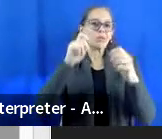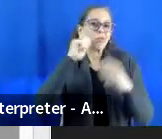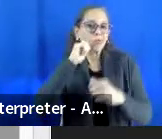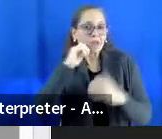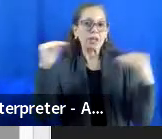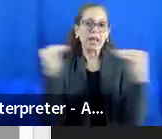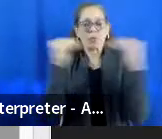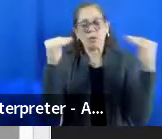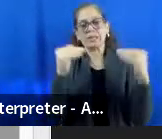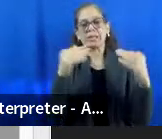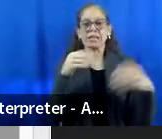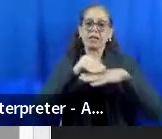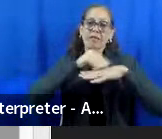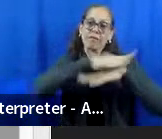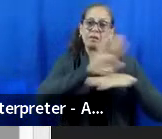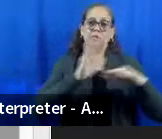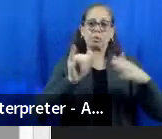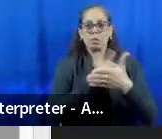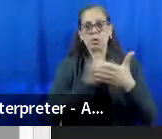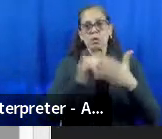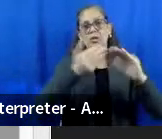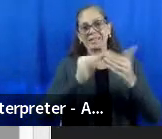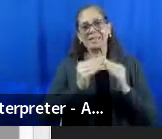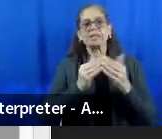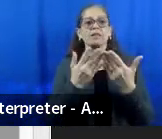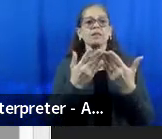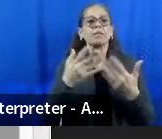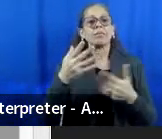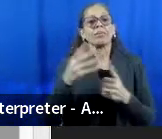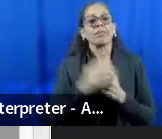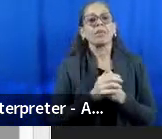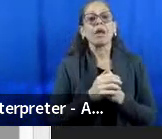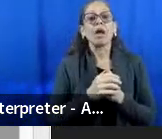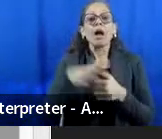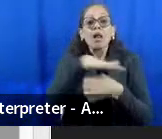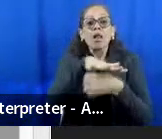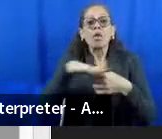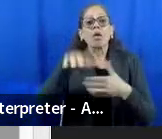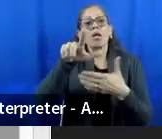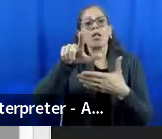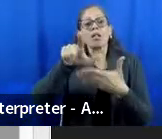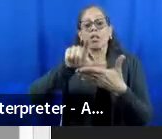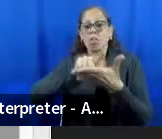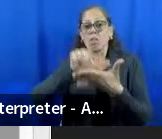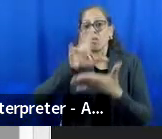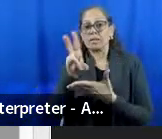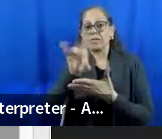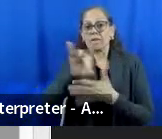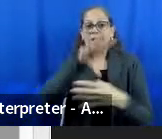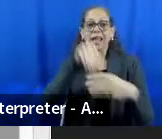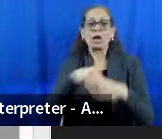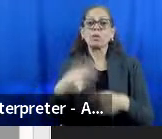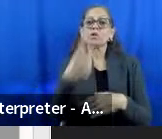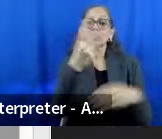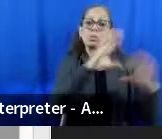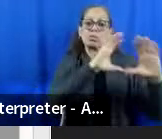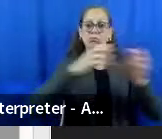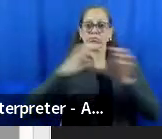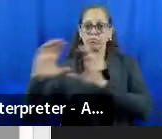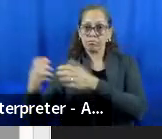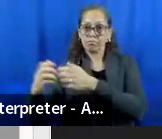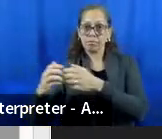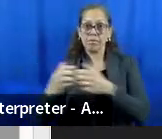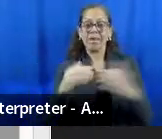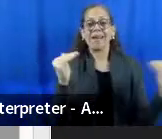decisions affecting New York City neighborhoods, such as land use. Local Law 78 of 2021 includes two major components: